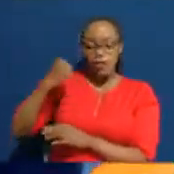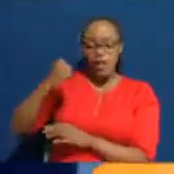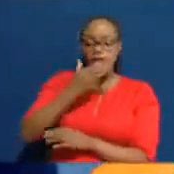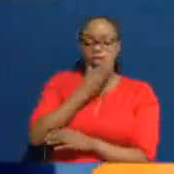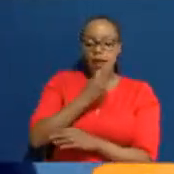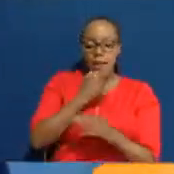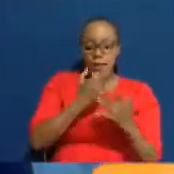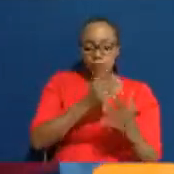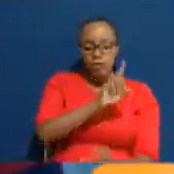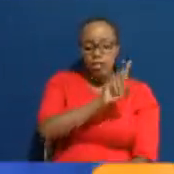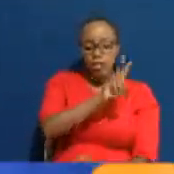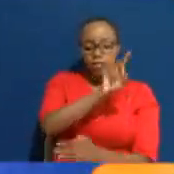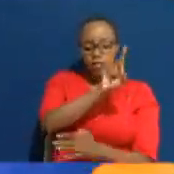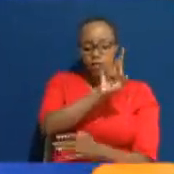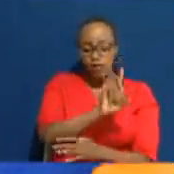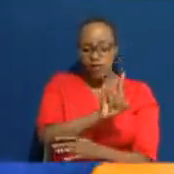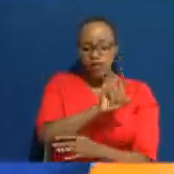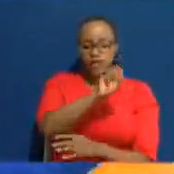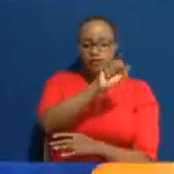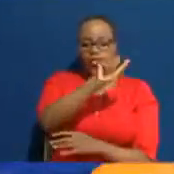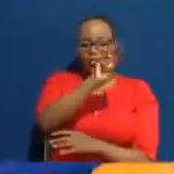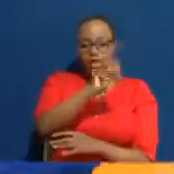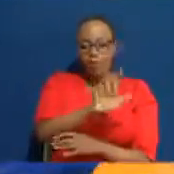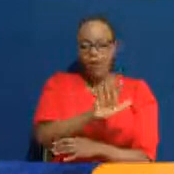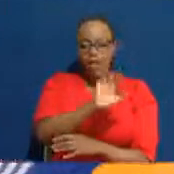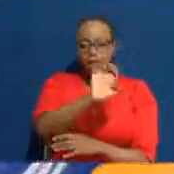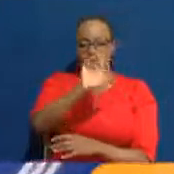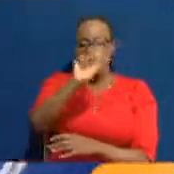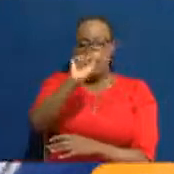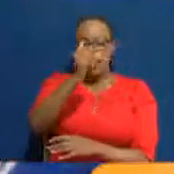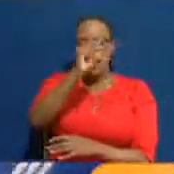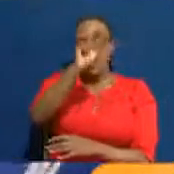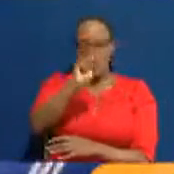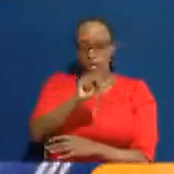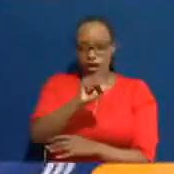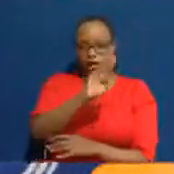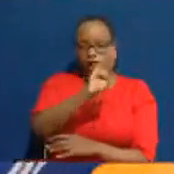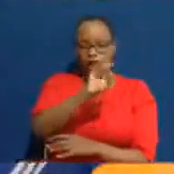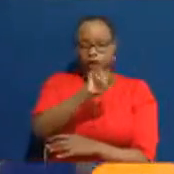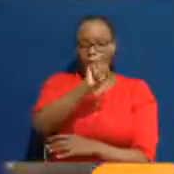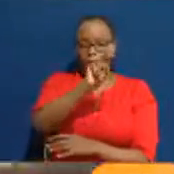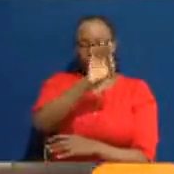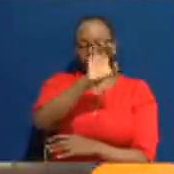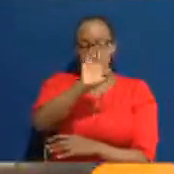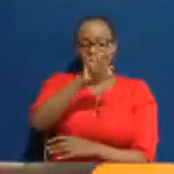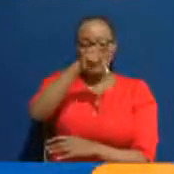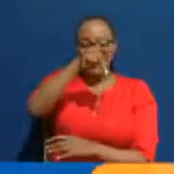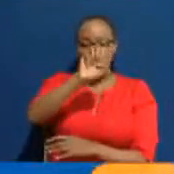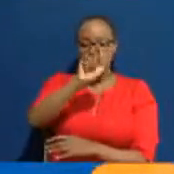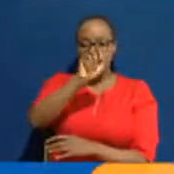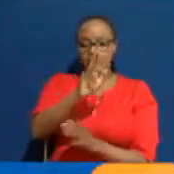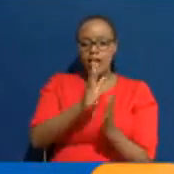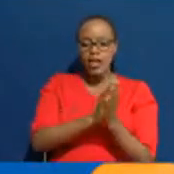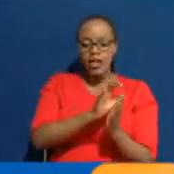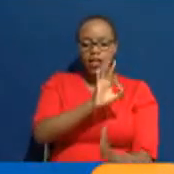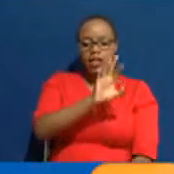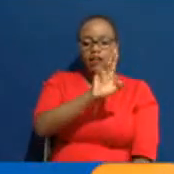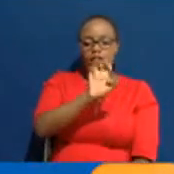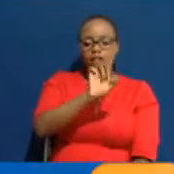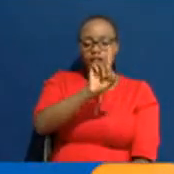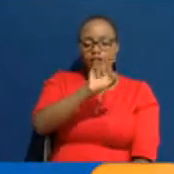David Karanja, Samuel Njau, Ethan Maina, Boniface Mogunde, Peter Abuti, and Frederick Ramogi.